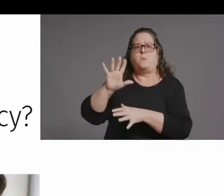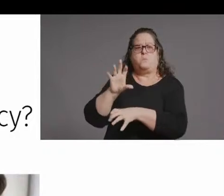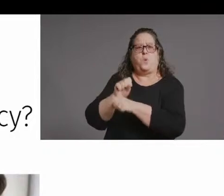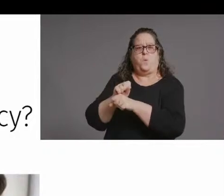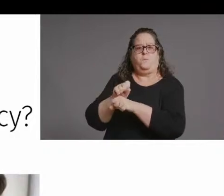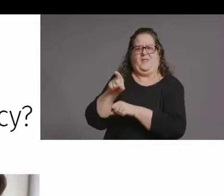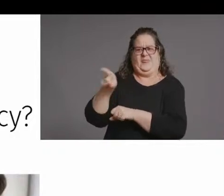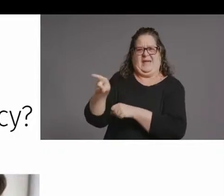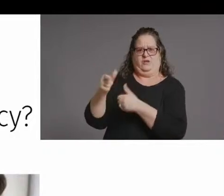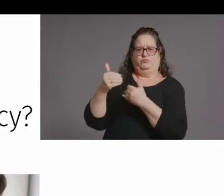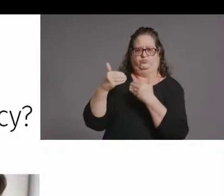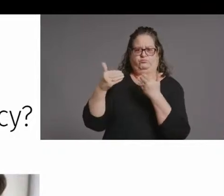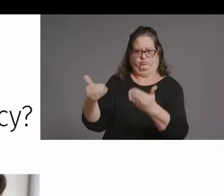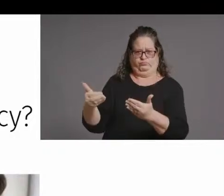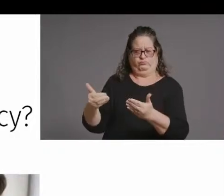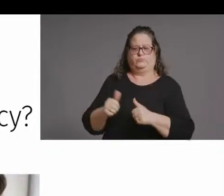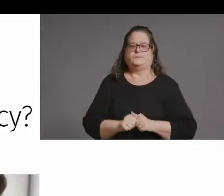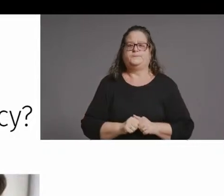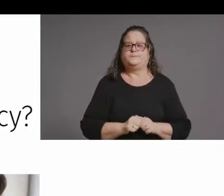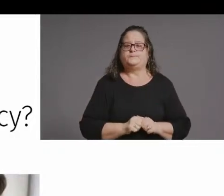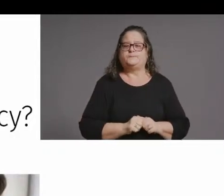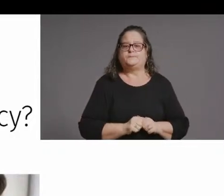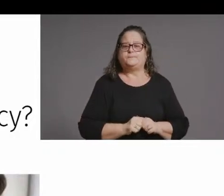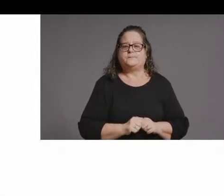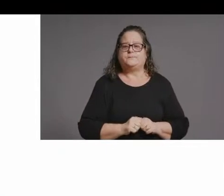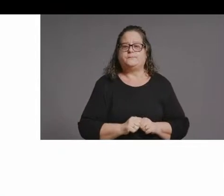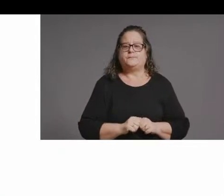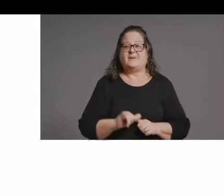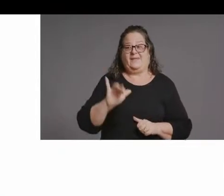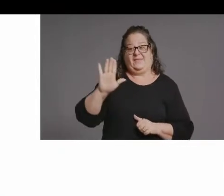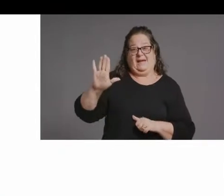on vaccine supplies and allocations.